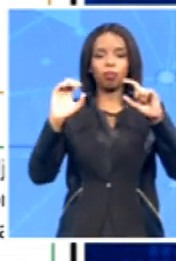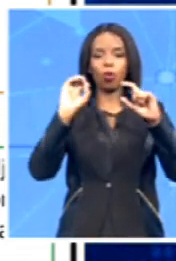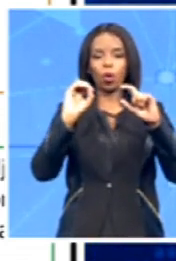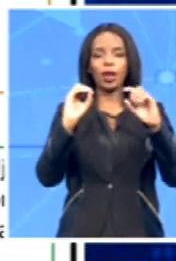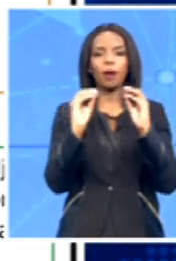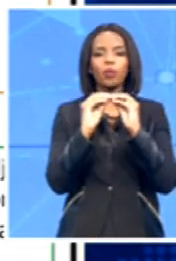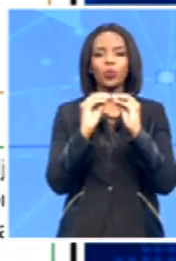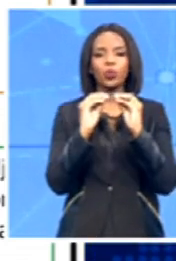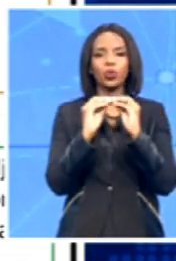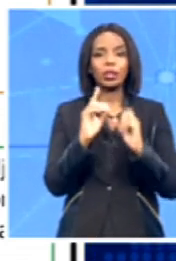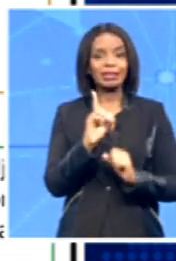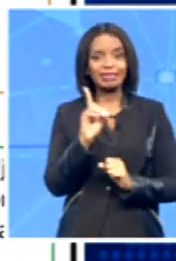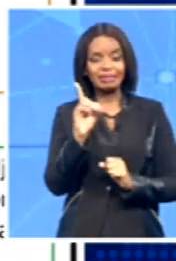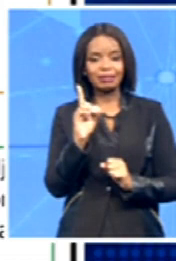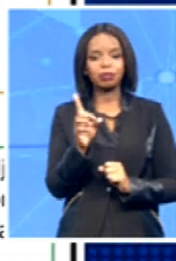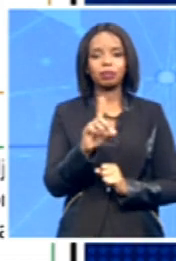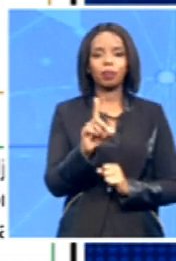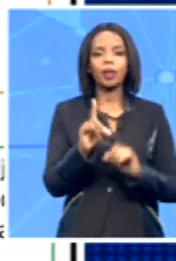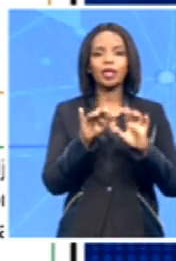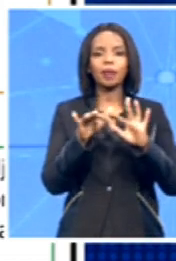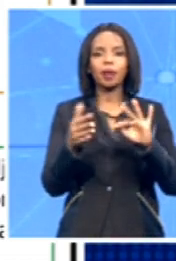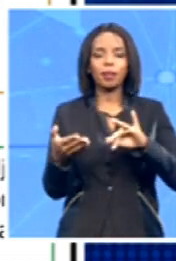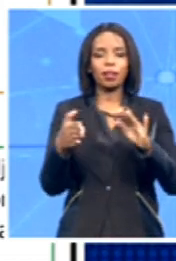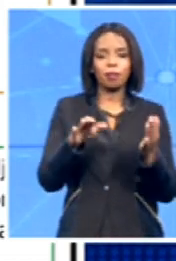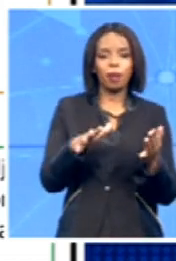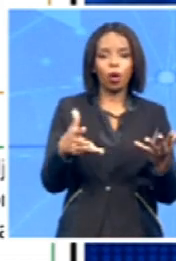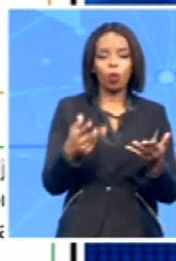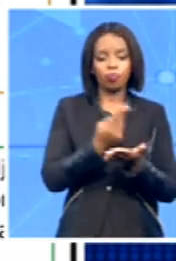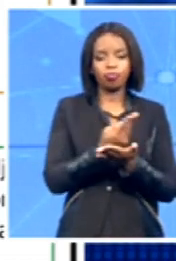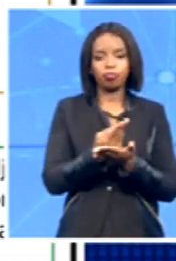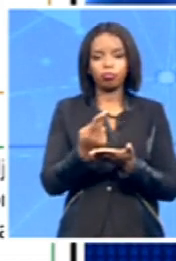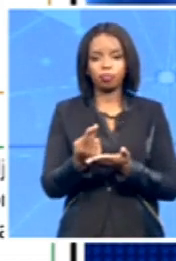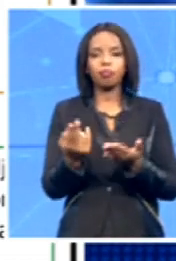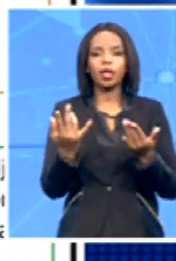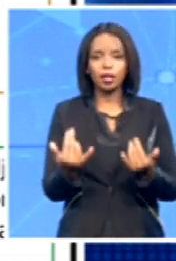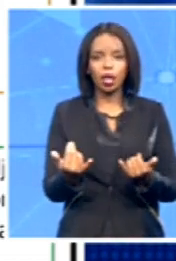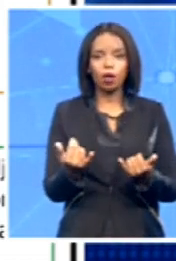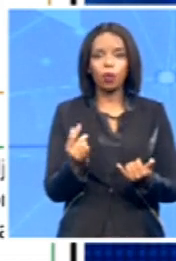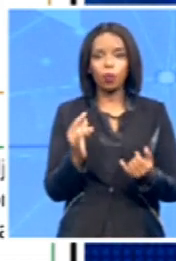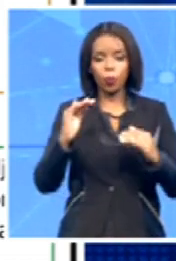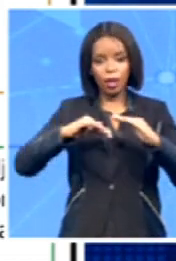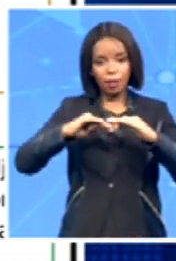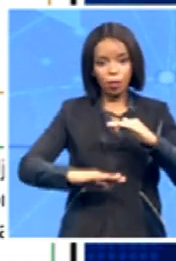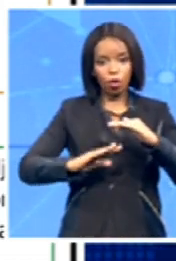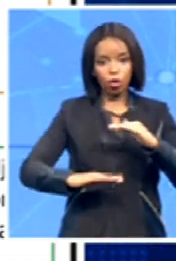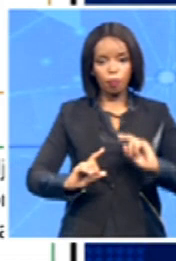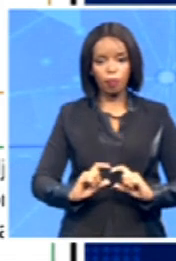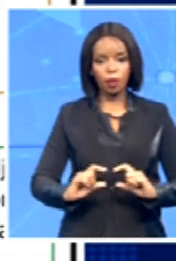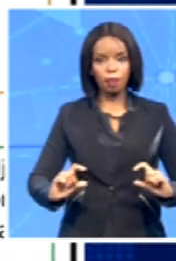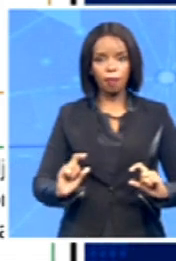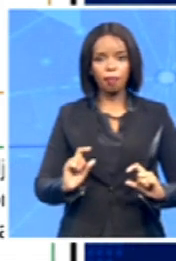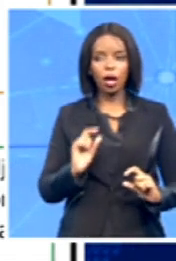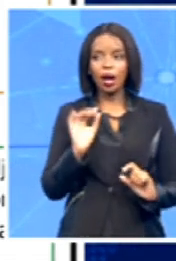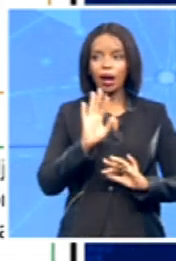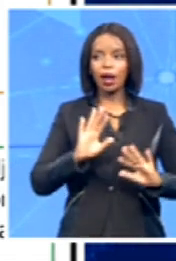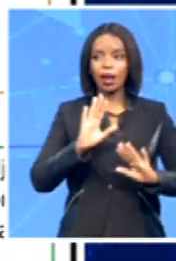taken together. The bottom one is death only. And what we're proving here, if you look at the top one,